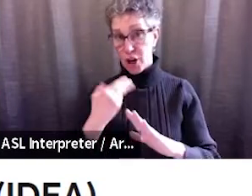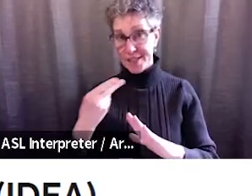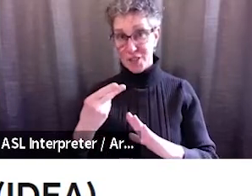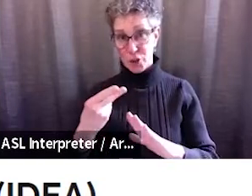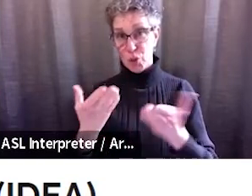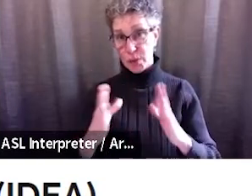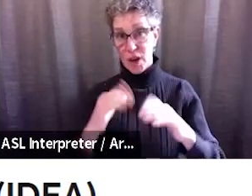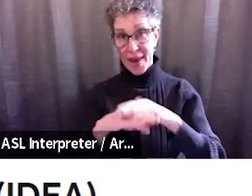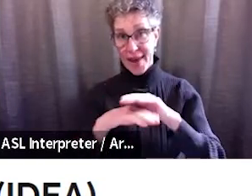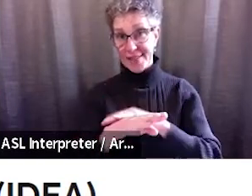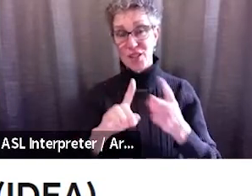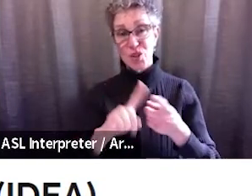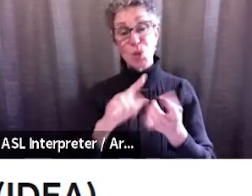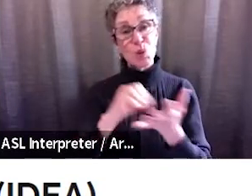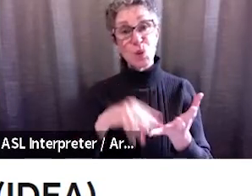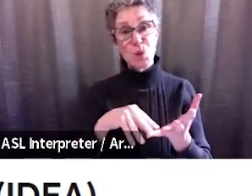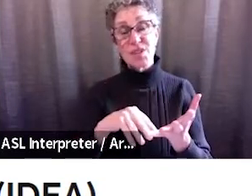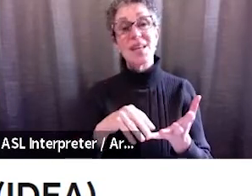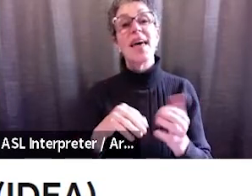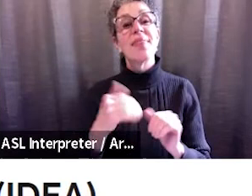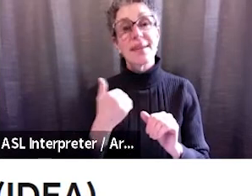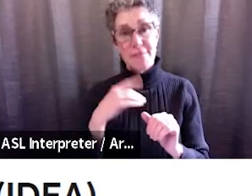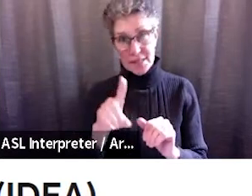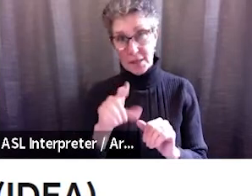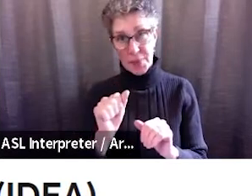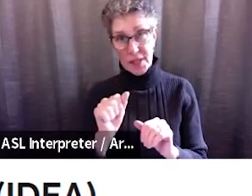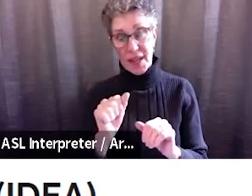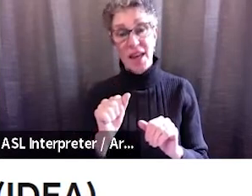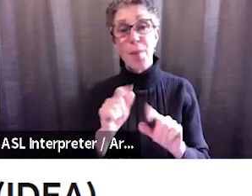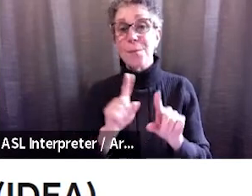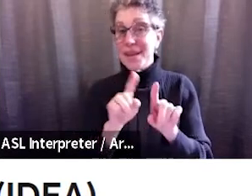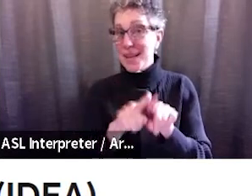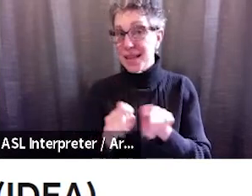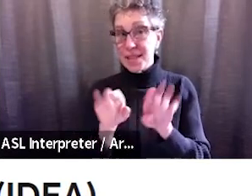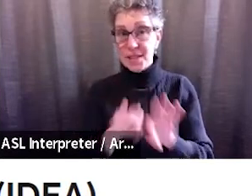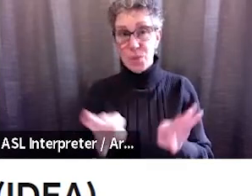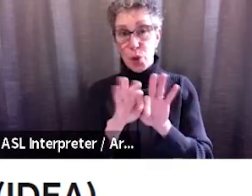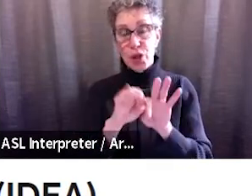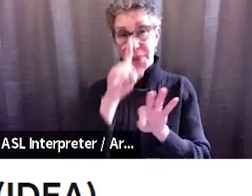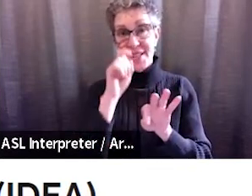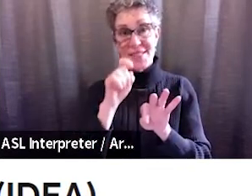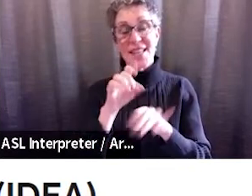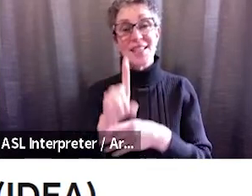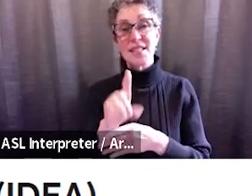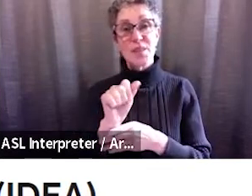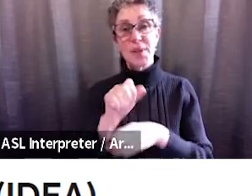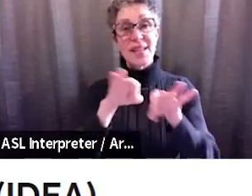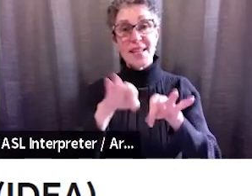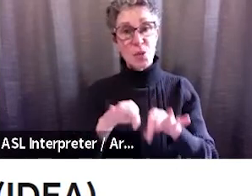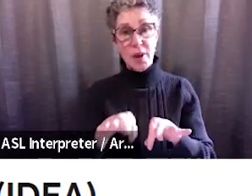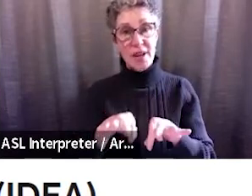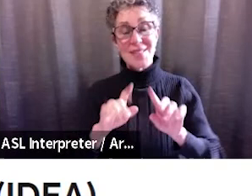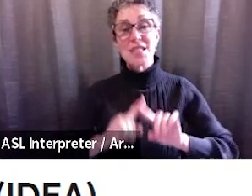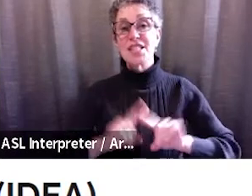for students with disabilities. But it is also significant because it defines disability very differently than it had